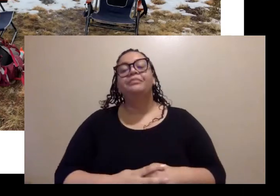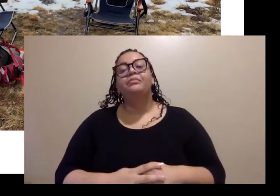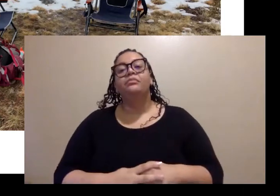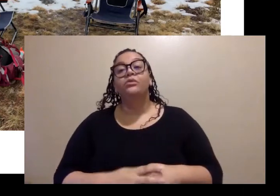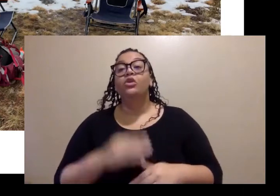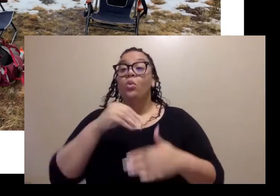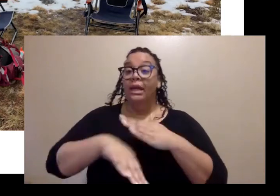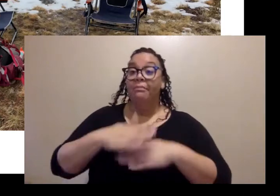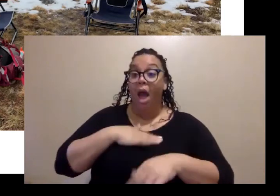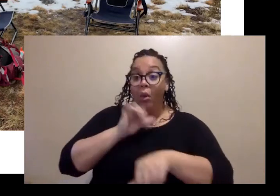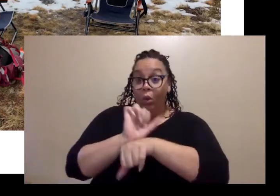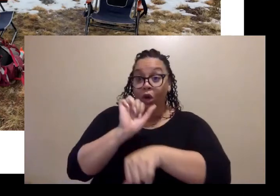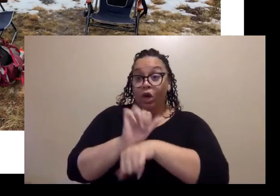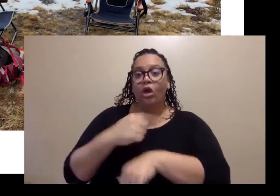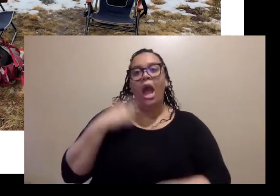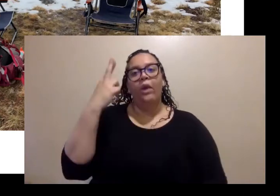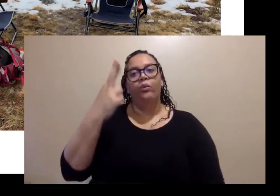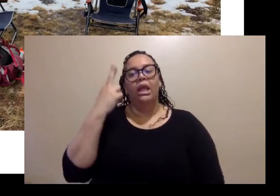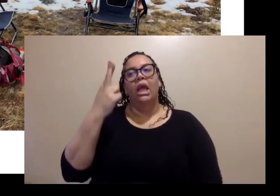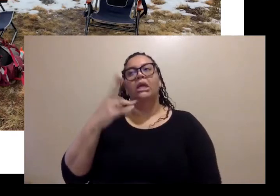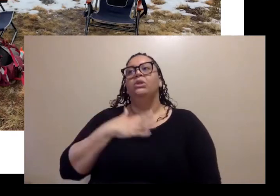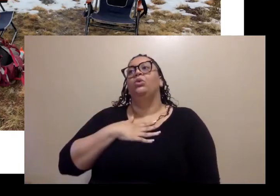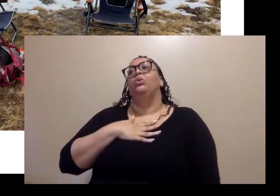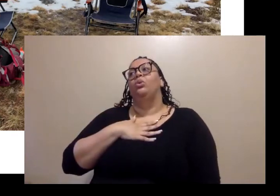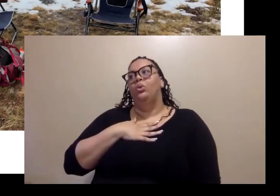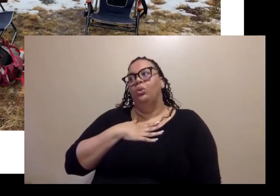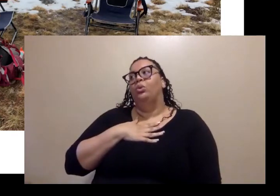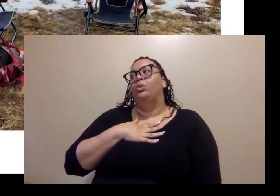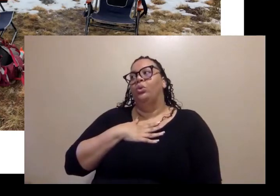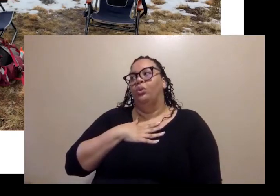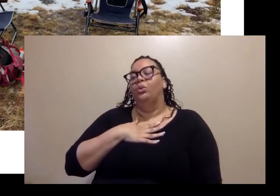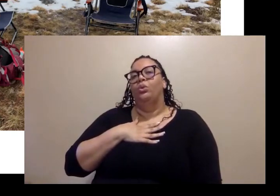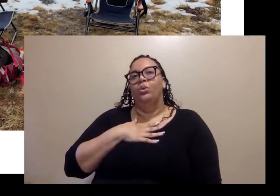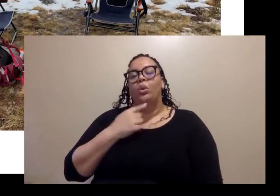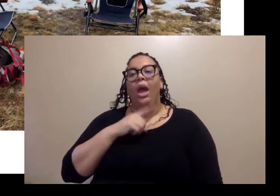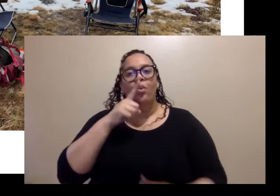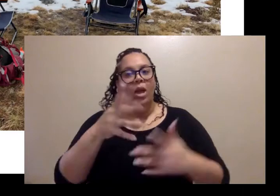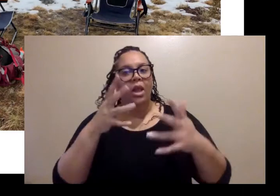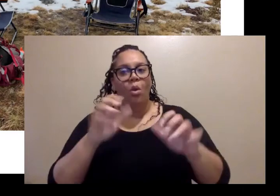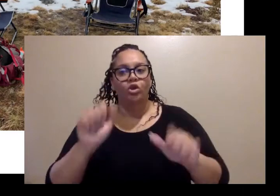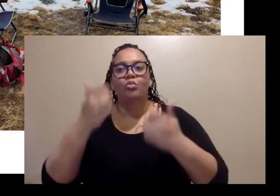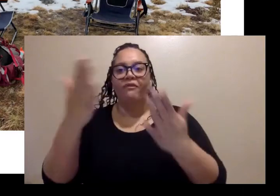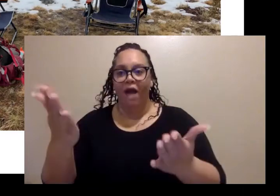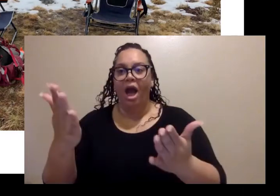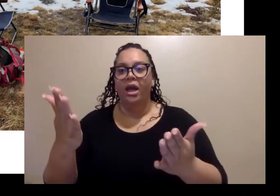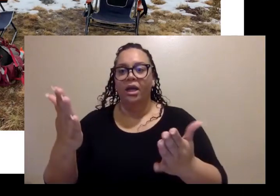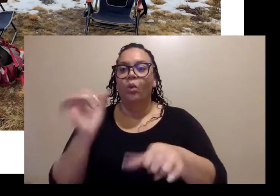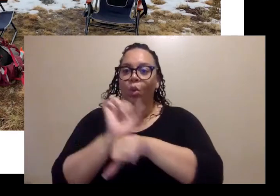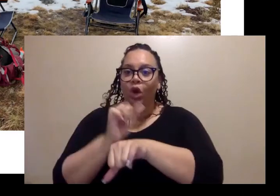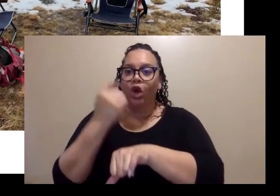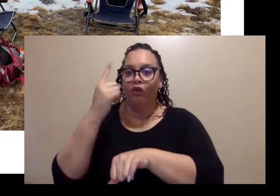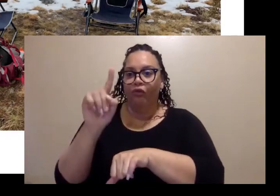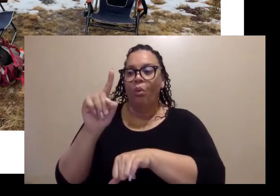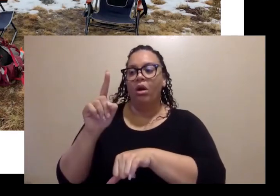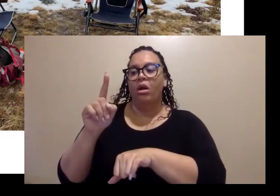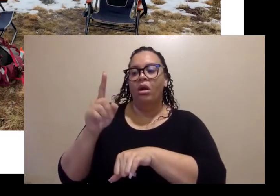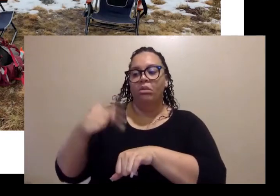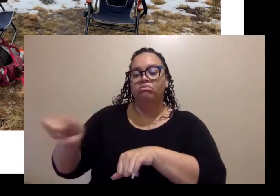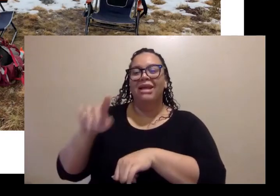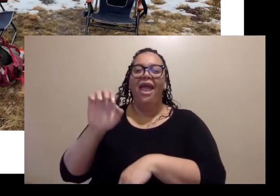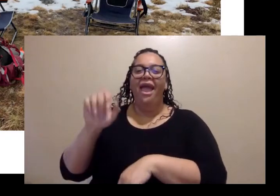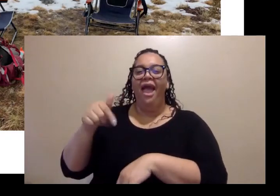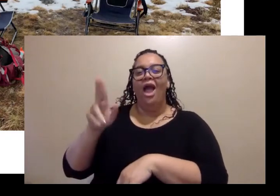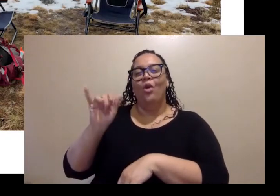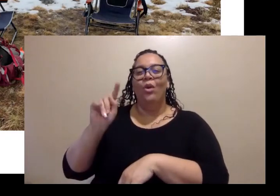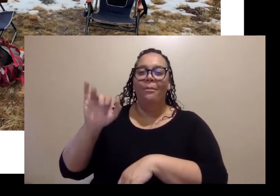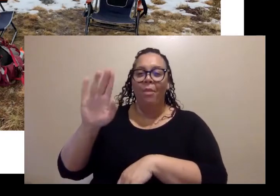Therapy, I realized more than ever that I wanted to provide equitable work to the clients that I was working with. And sometimes